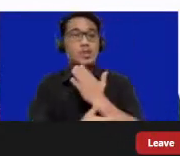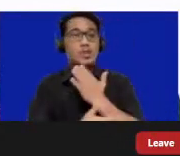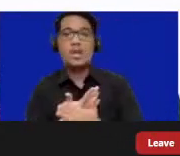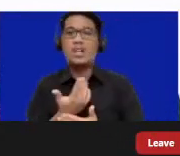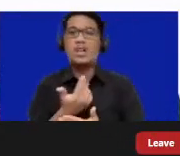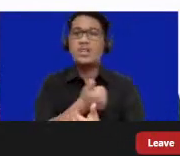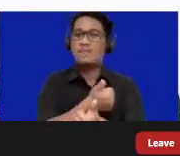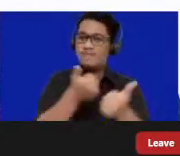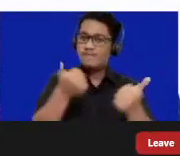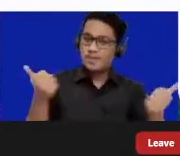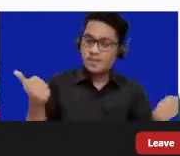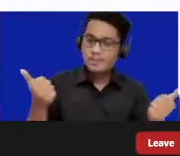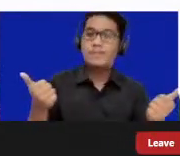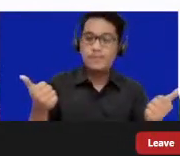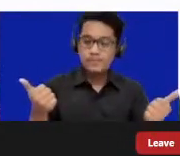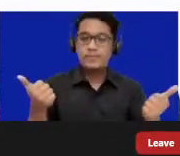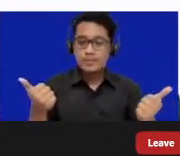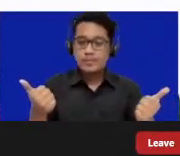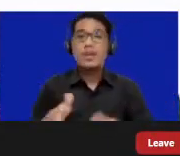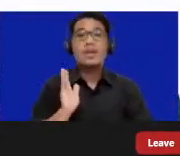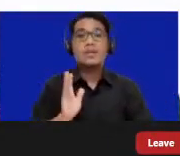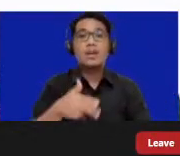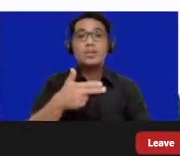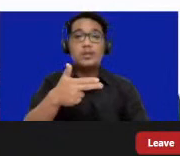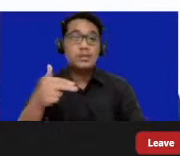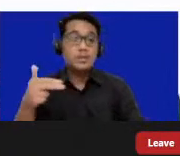5,000 kilometers from one end to the other,